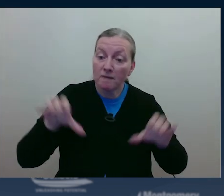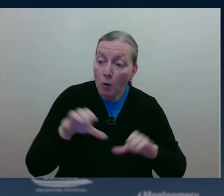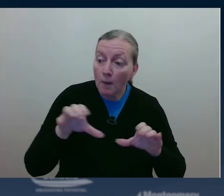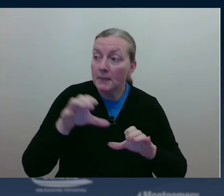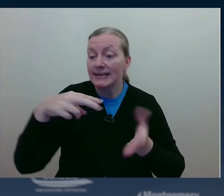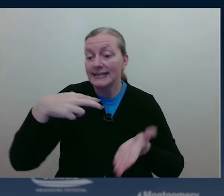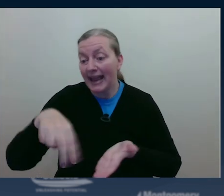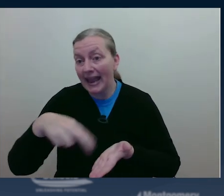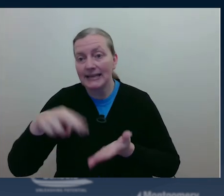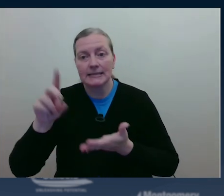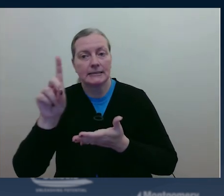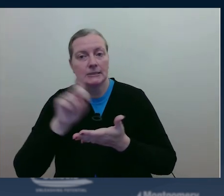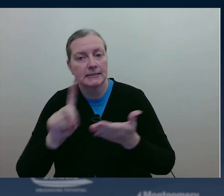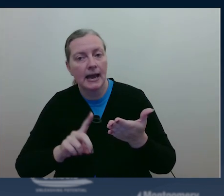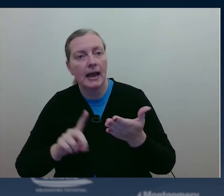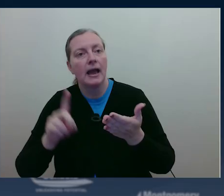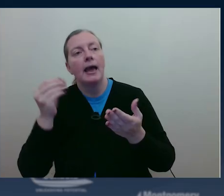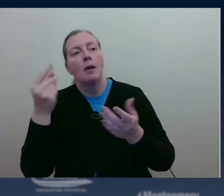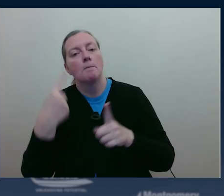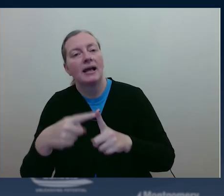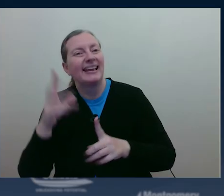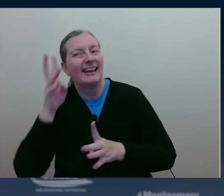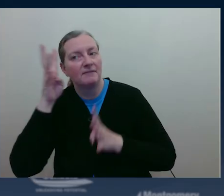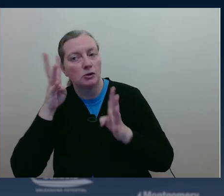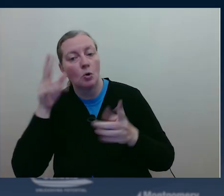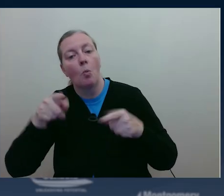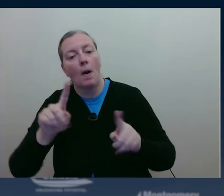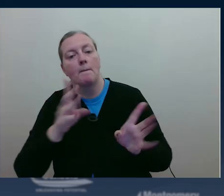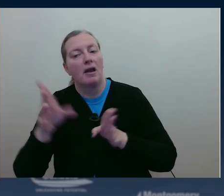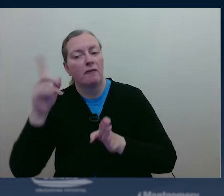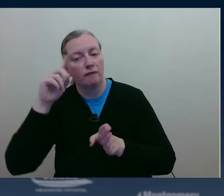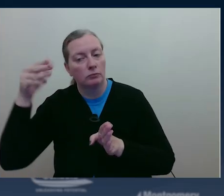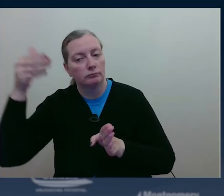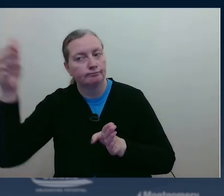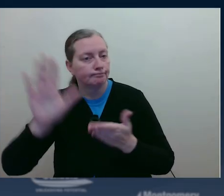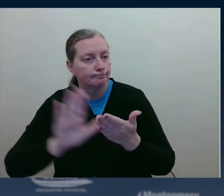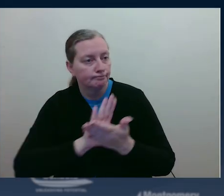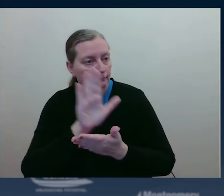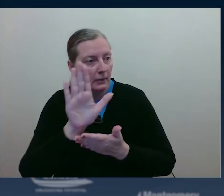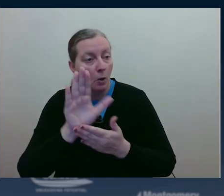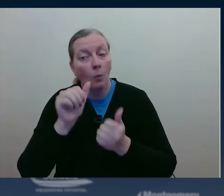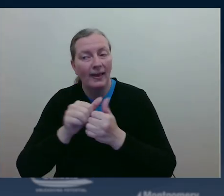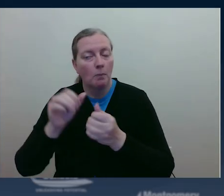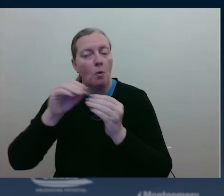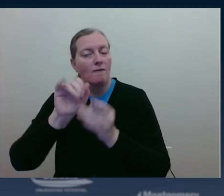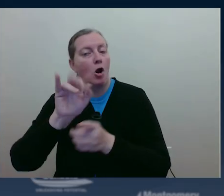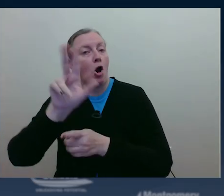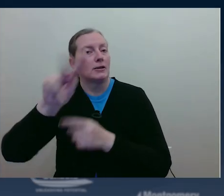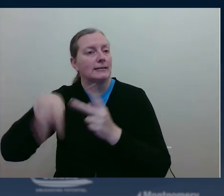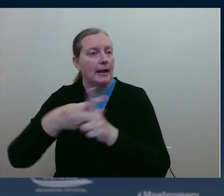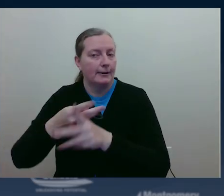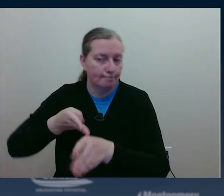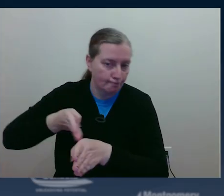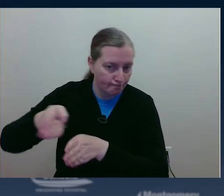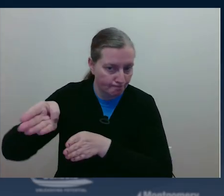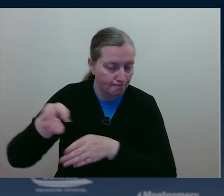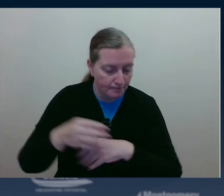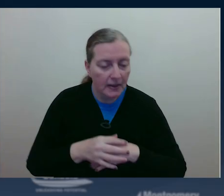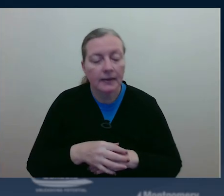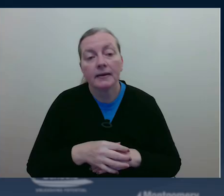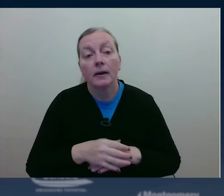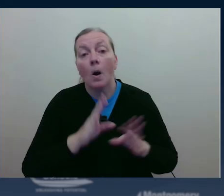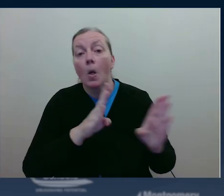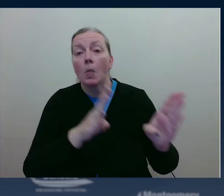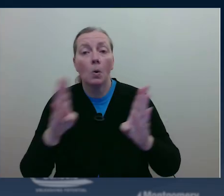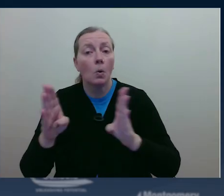innovation while preparing for college and the arts careers. These themes may be divided among the schools when